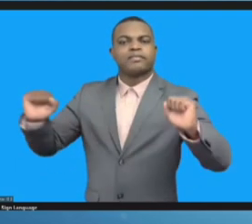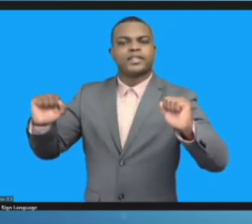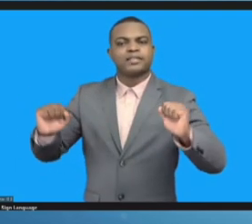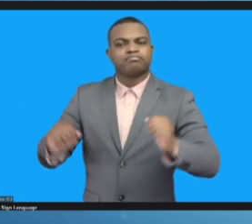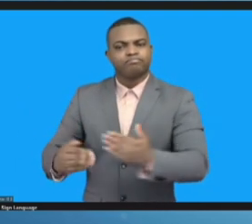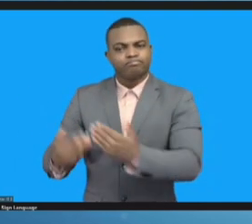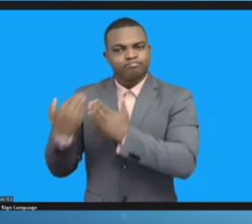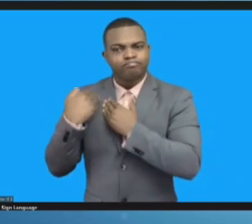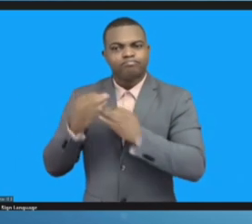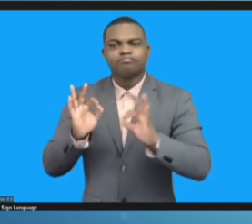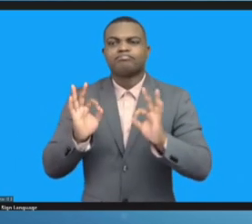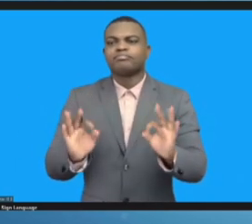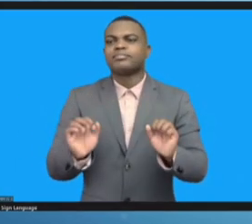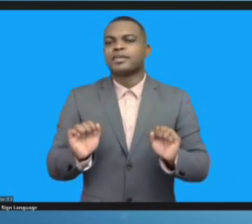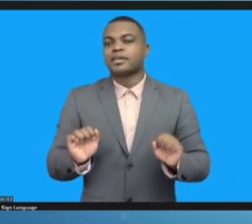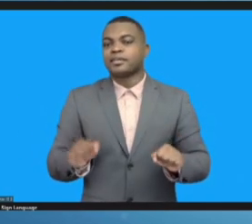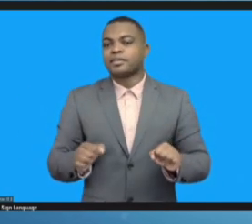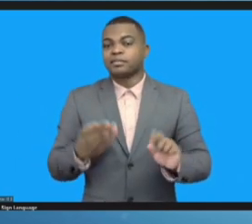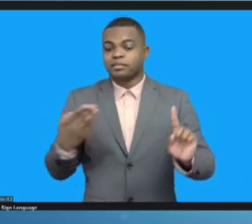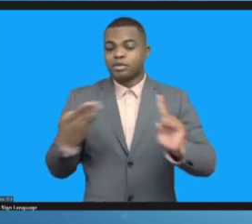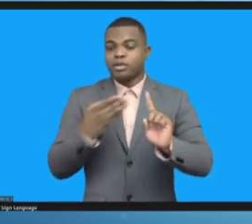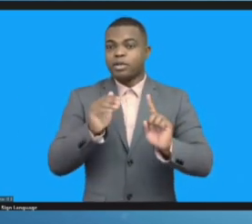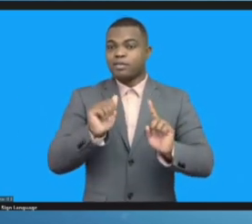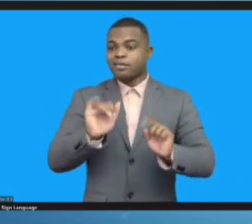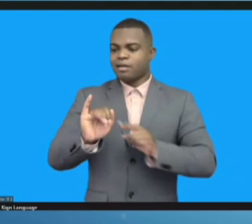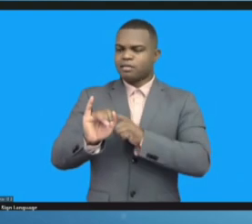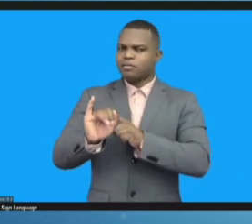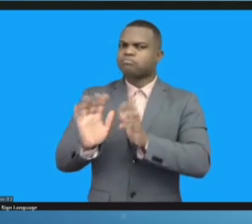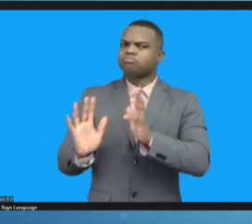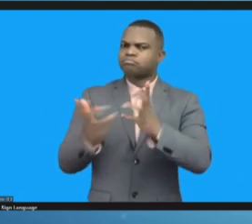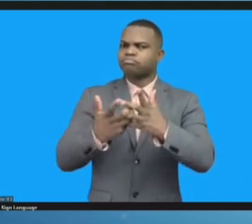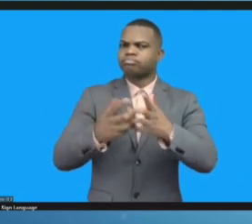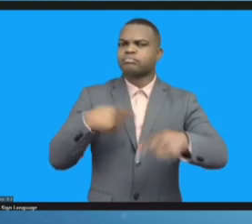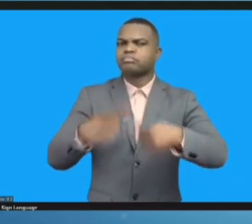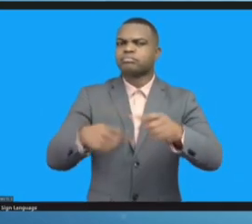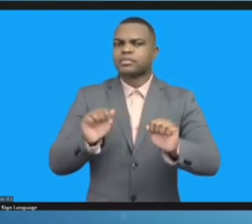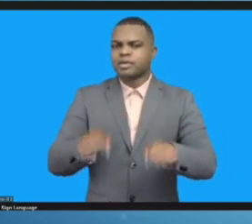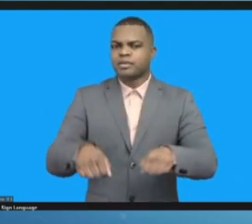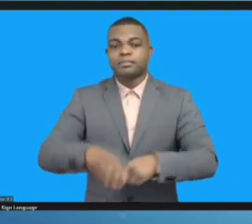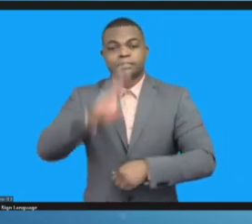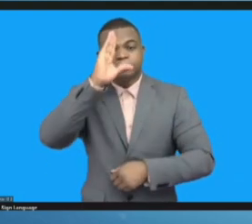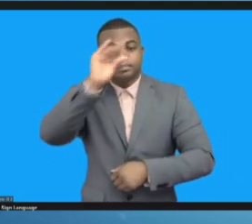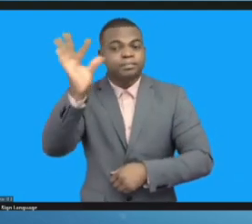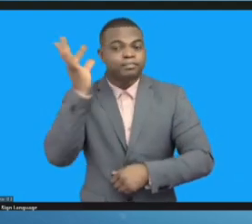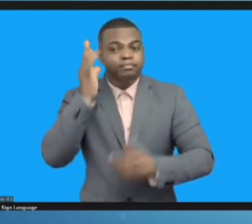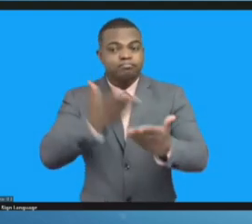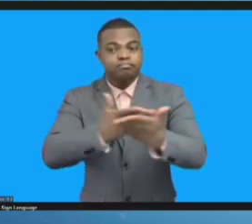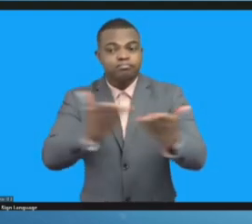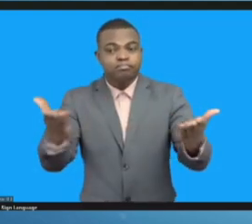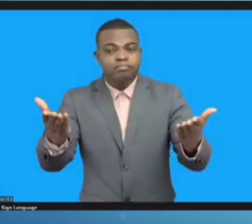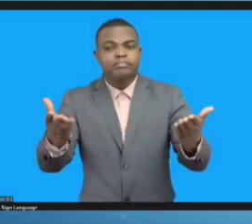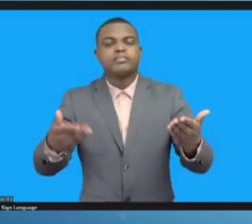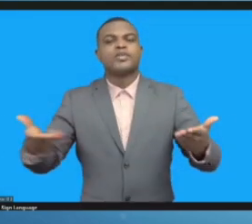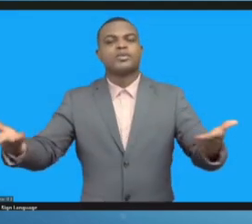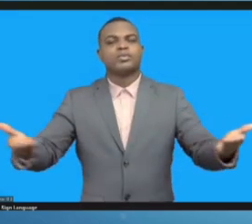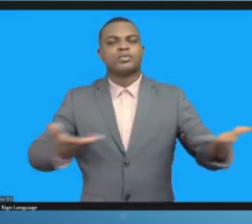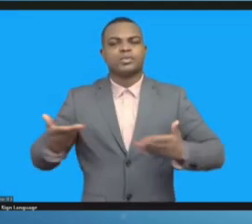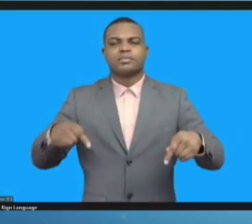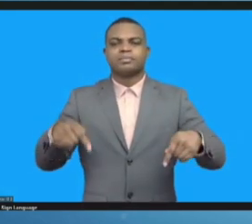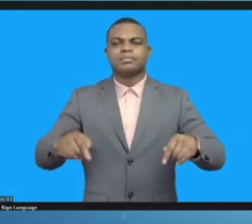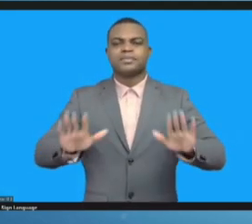Forum, and it's now my pleasure to give the floor to Mr. Antonio M.A. Pedro, Acting Executive Secretary of